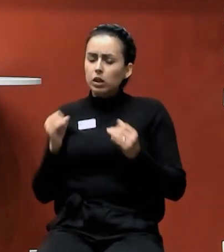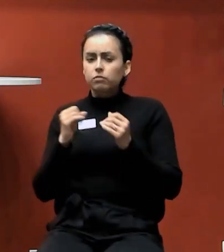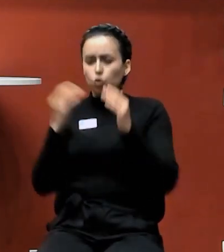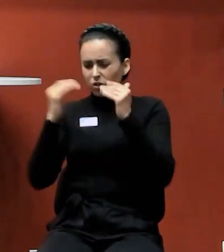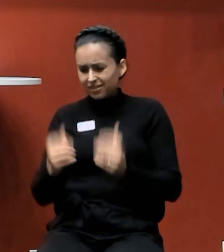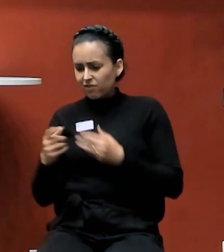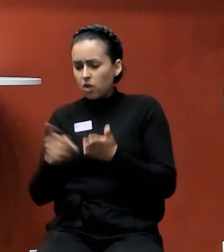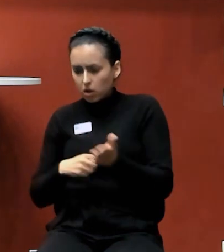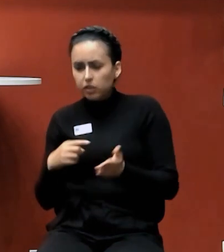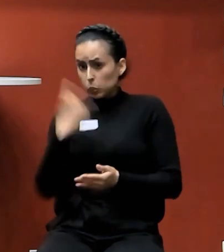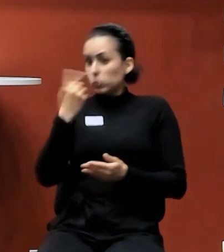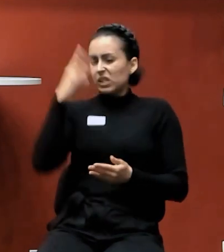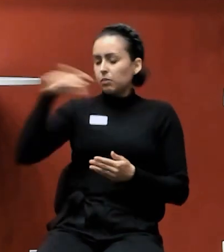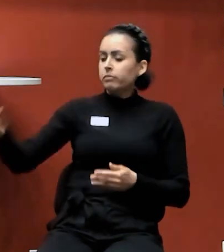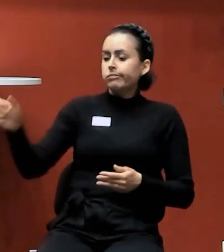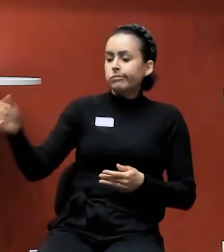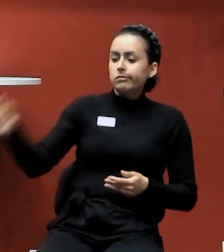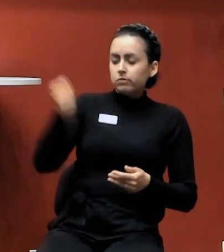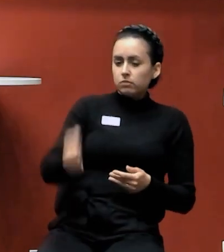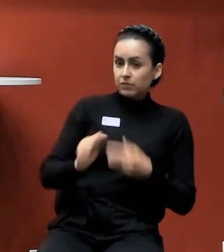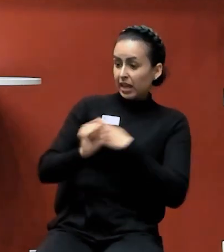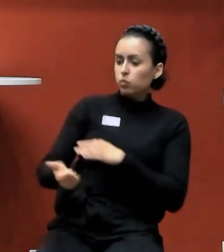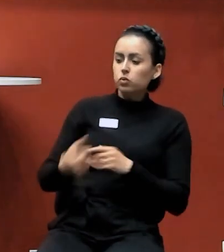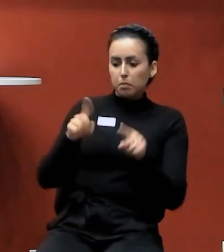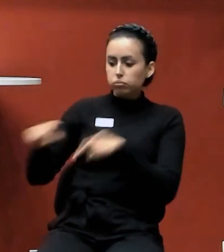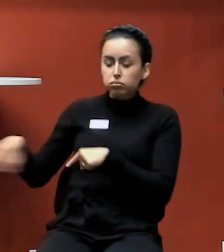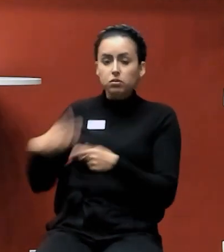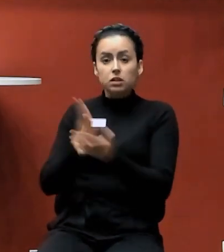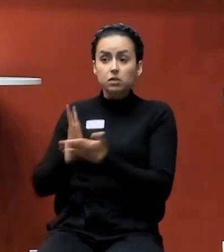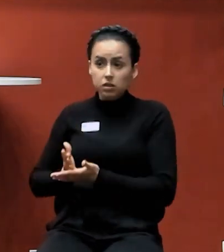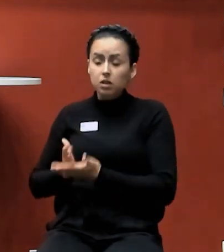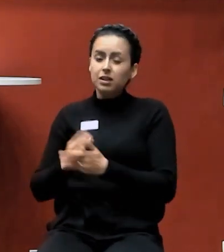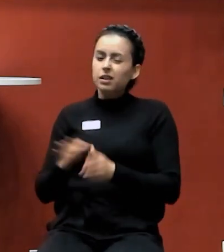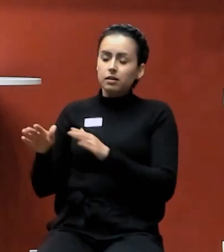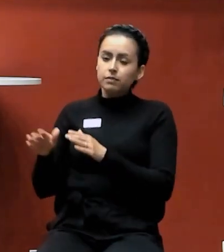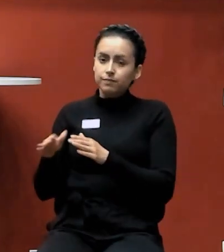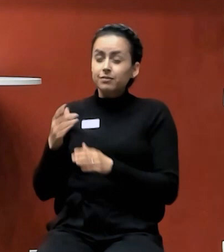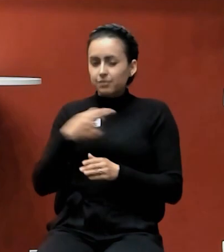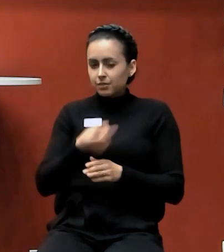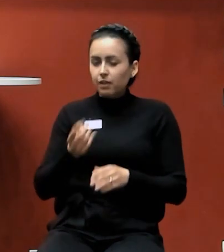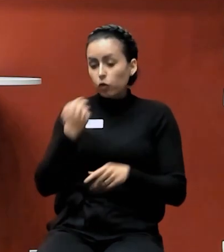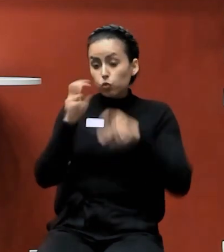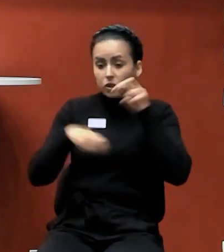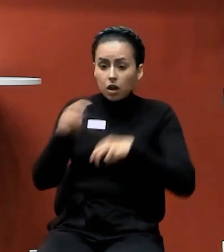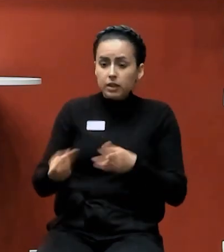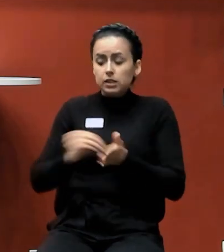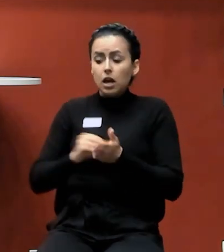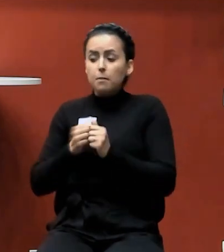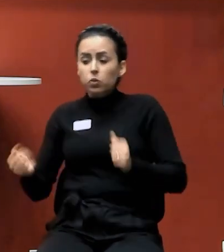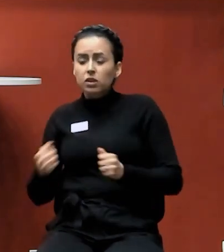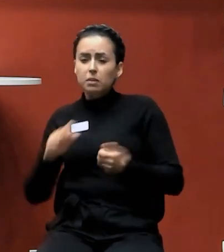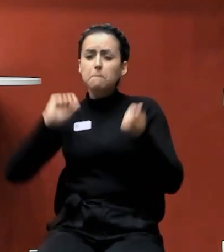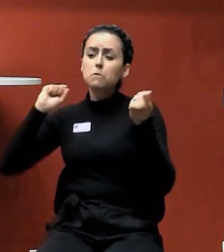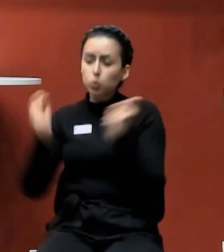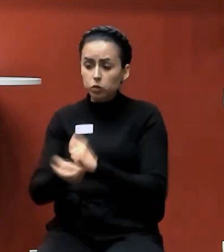represent all of these. And in those cases, there's like, we can go on about that. But where I'm going to is like the change that needs to happen.